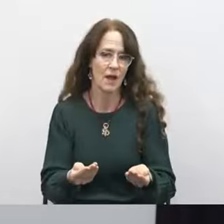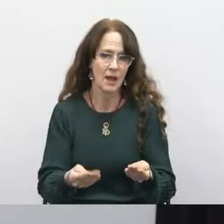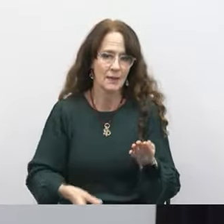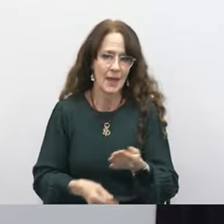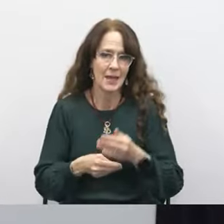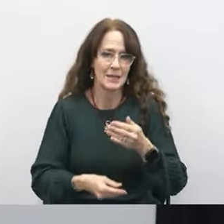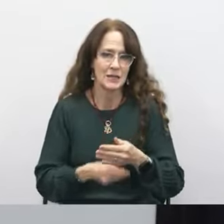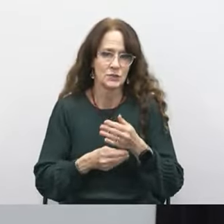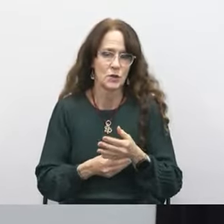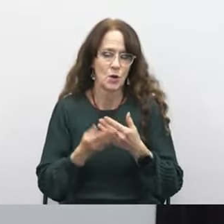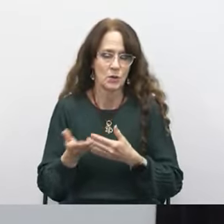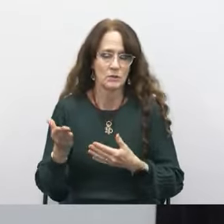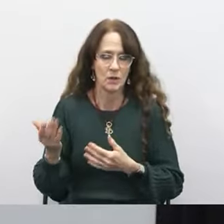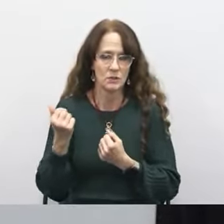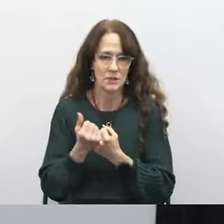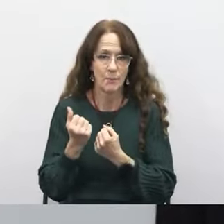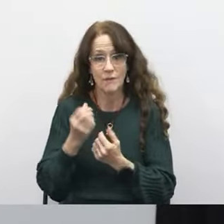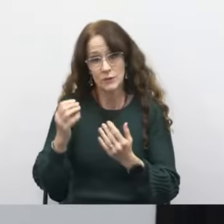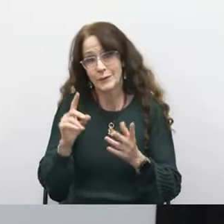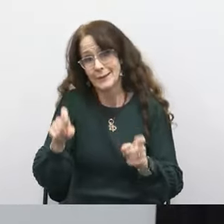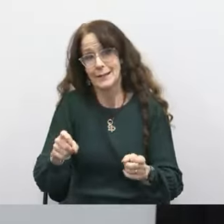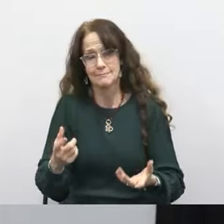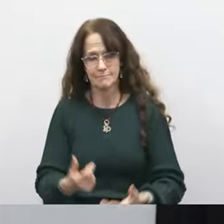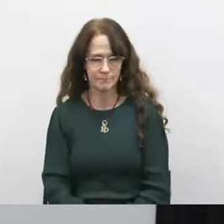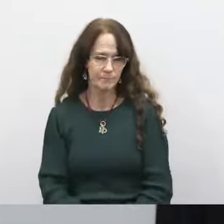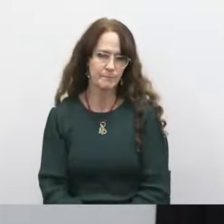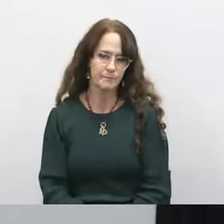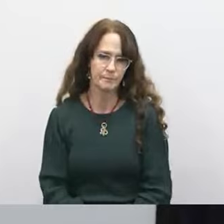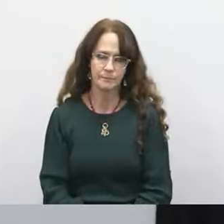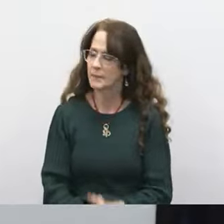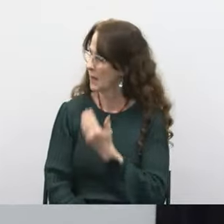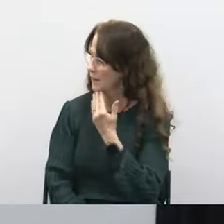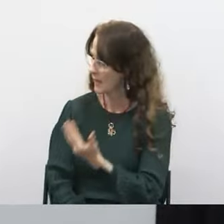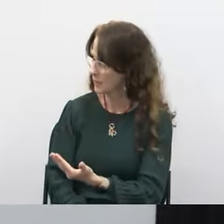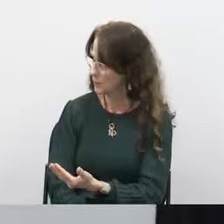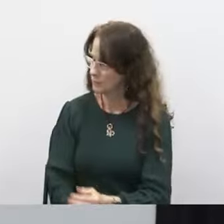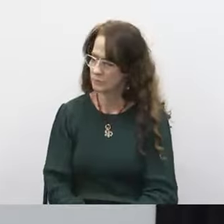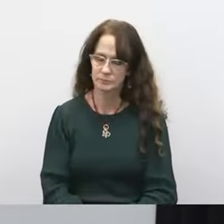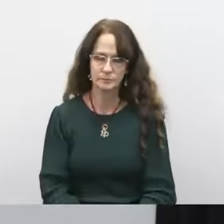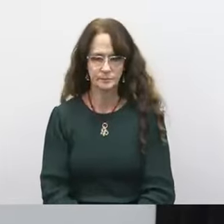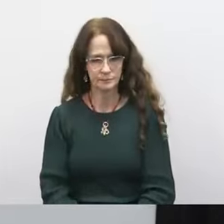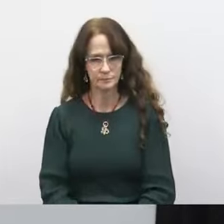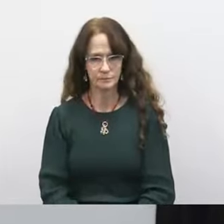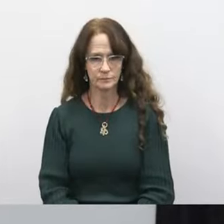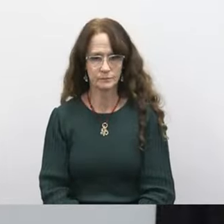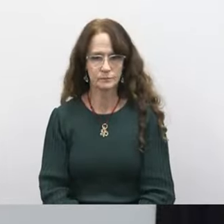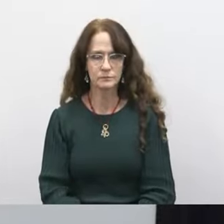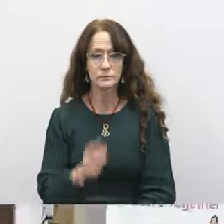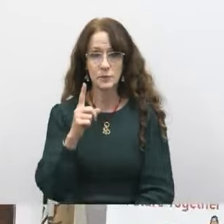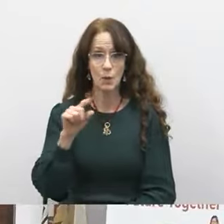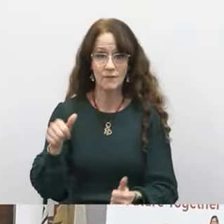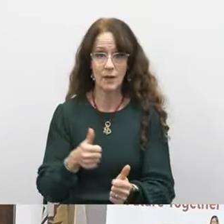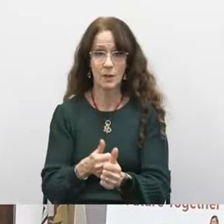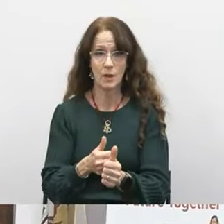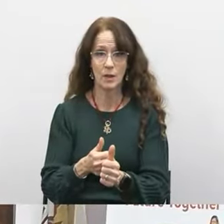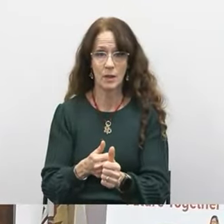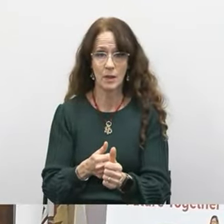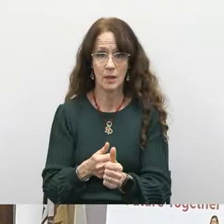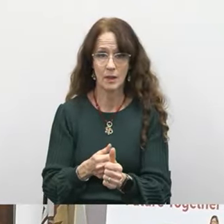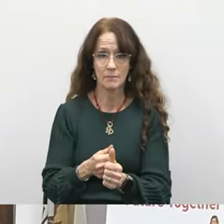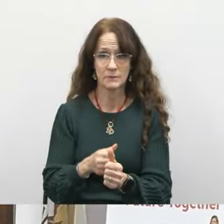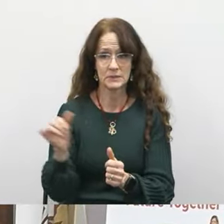resources of support for students in need. Thank you. Just one follow-up to your question,